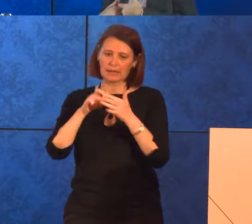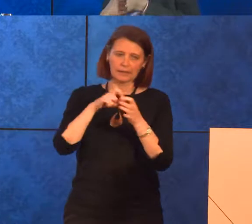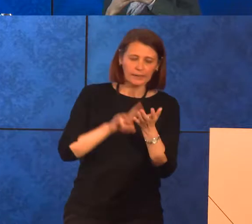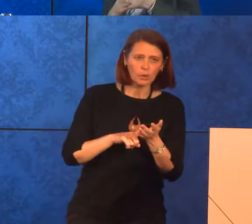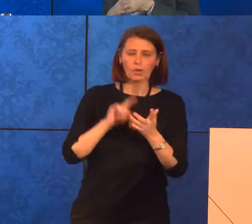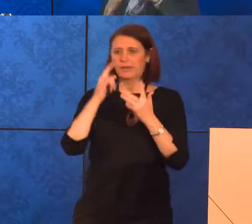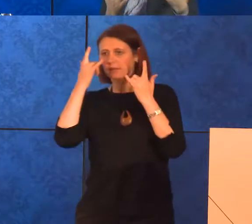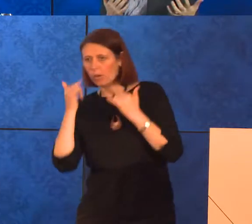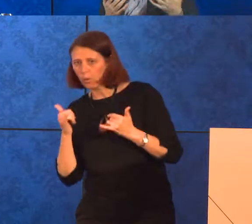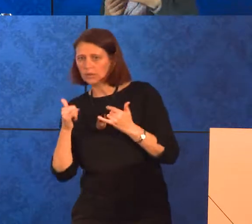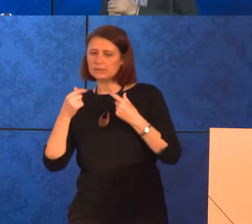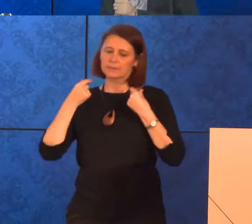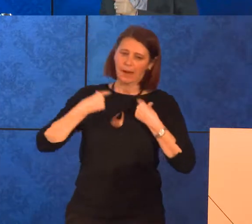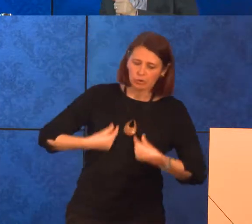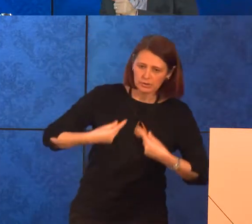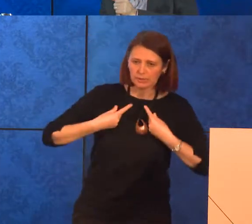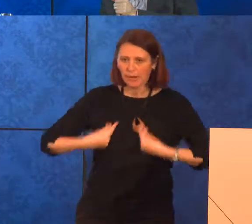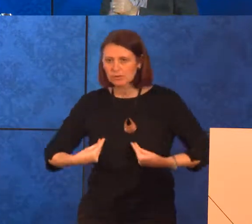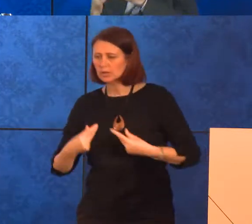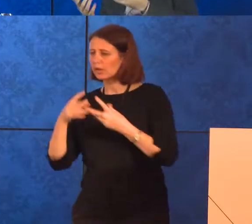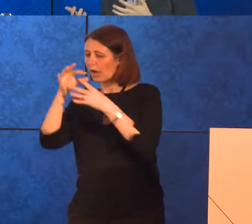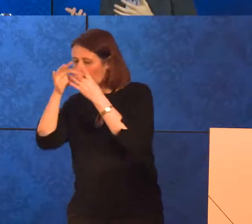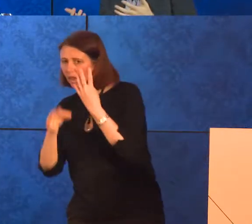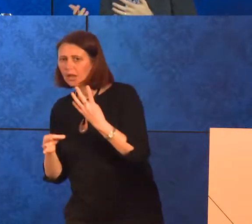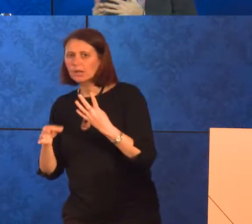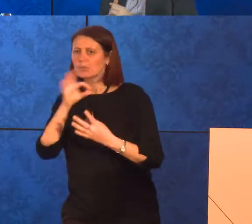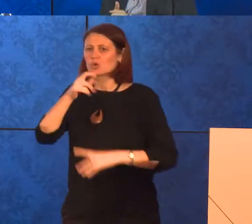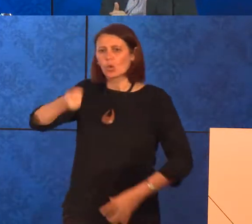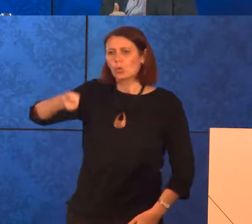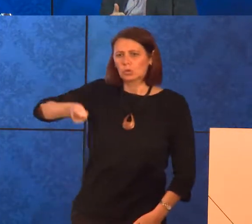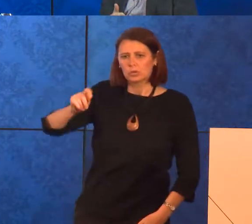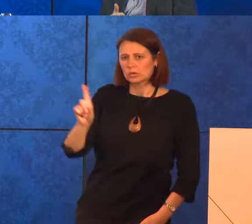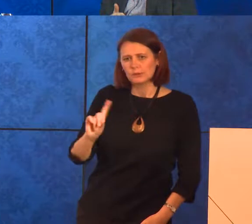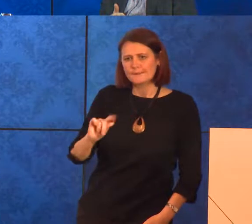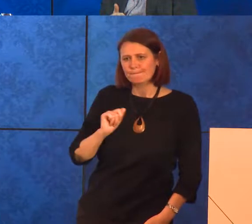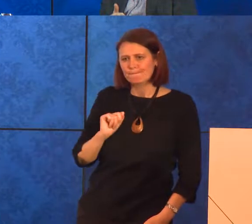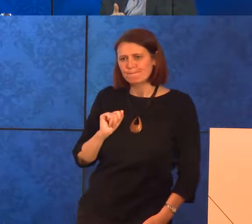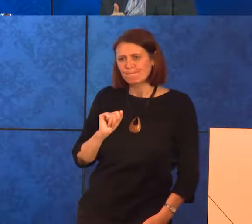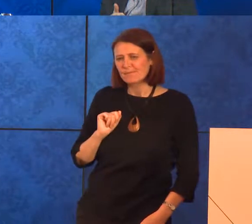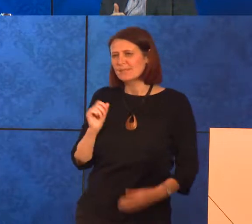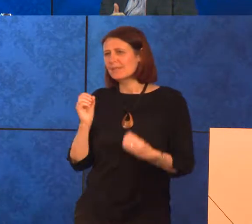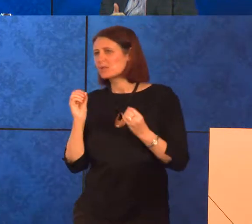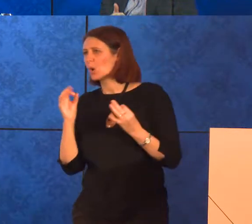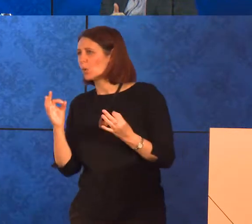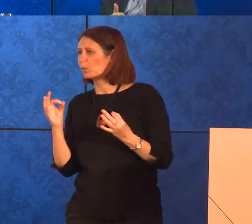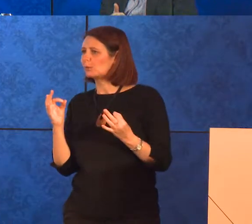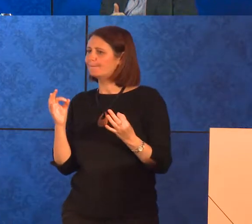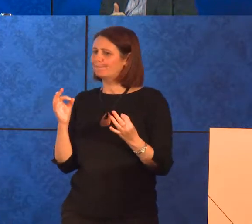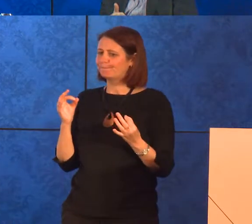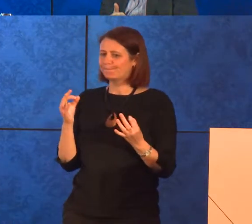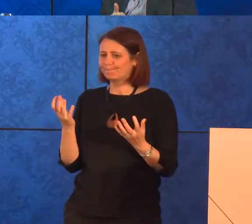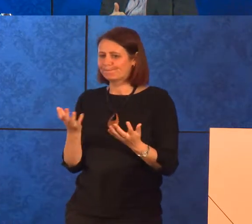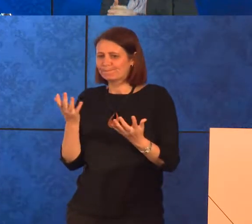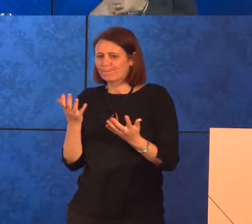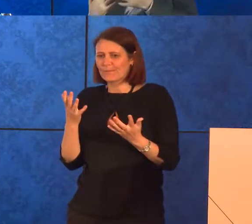lawyers, there's barristers, but it's not a court. So there is no sort